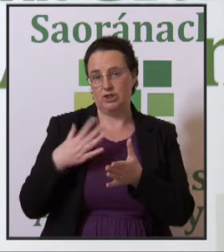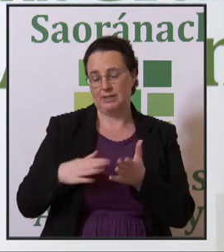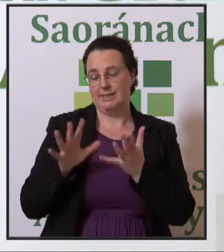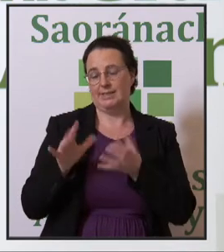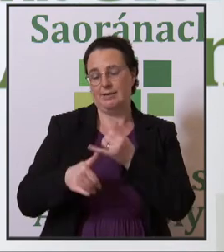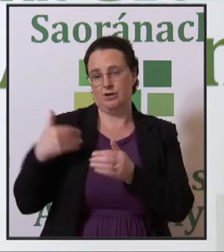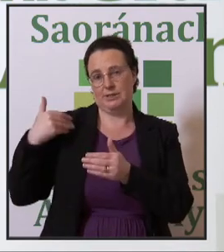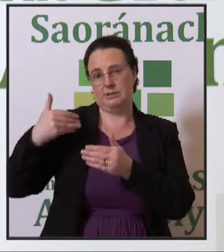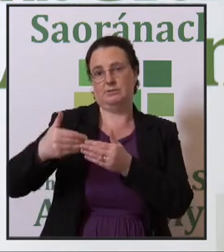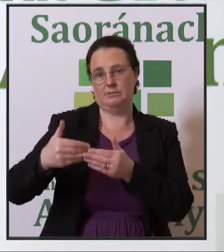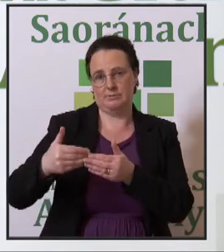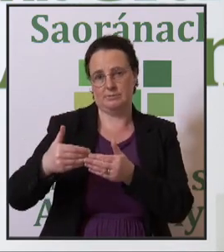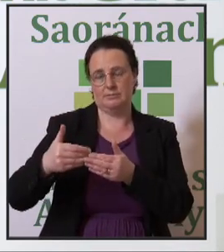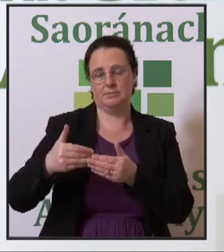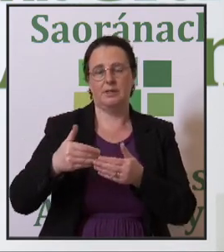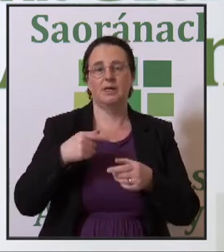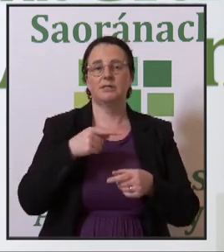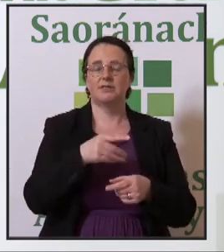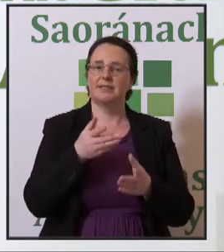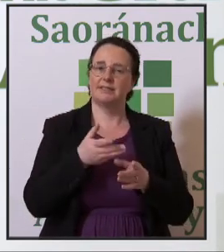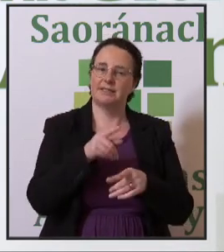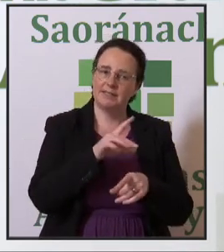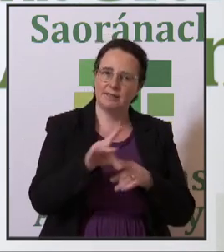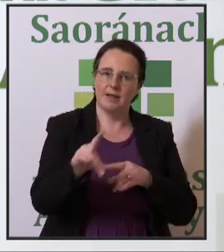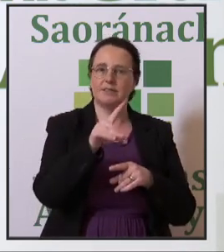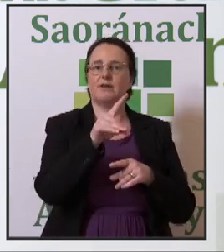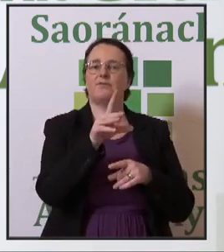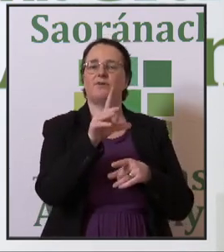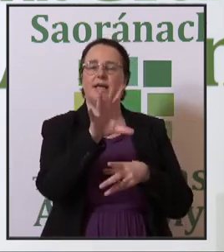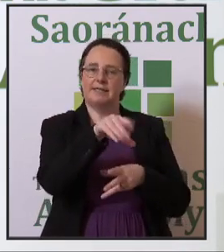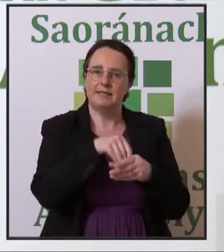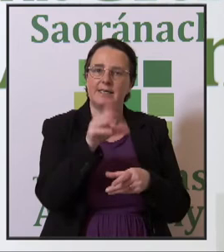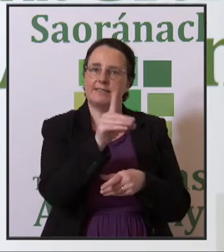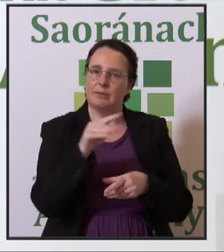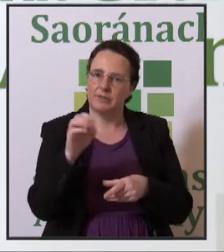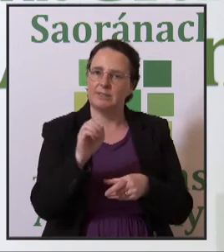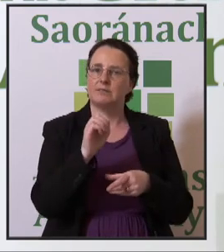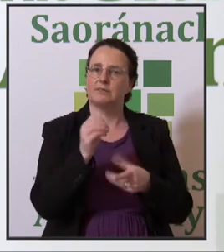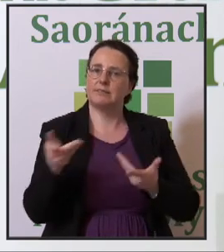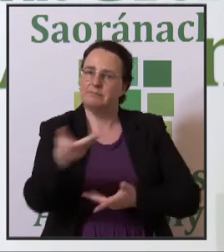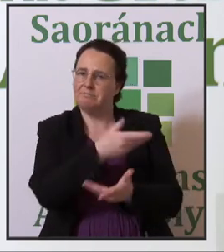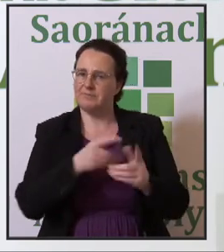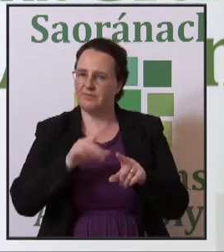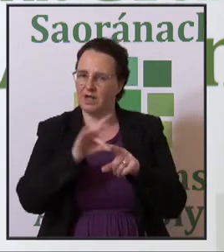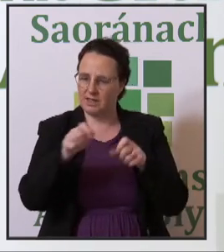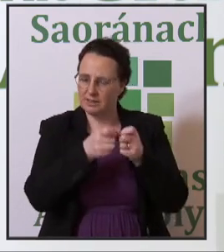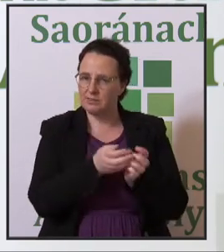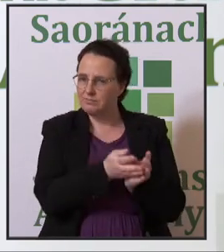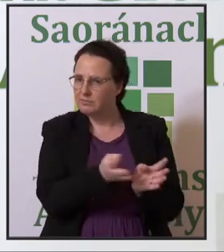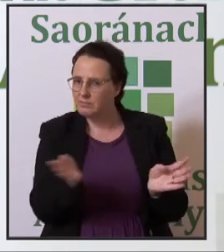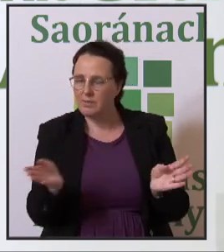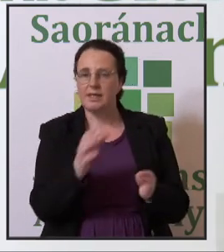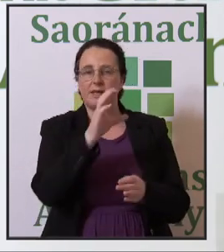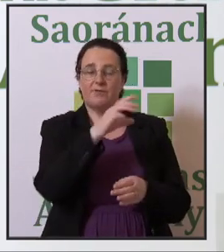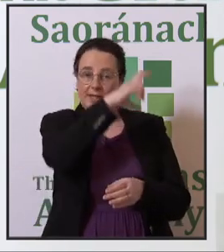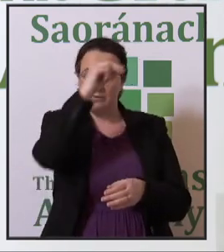years. These deliberative innovations, democratic innovations, have taken a variety of forms, such as citizens'